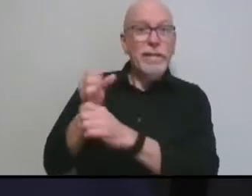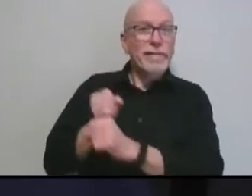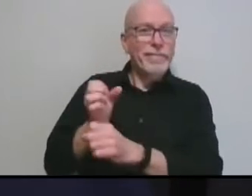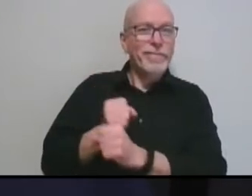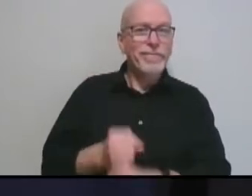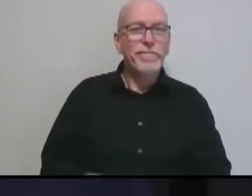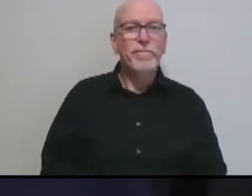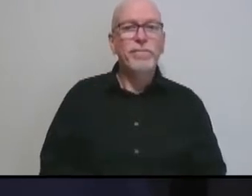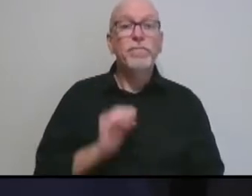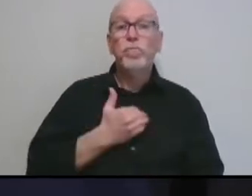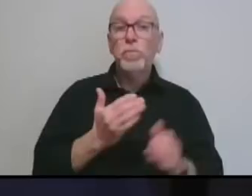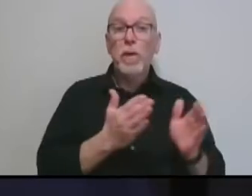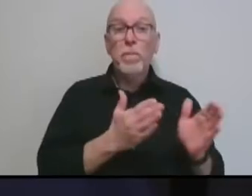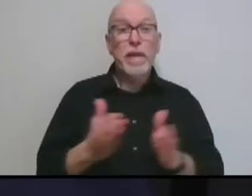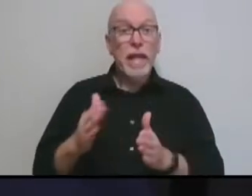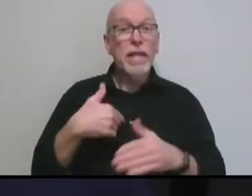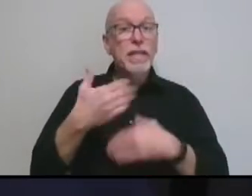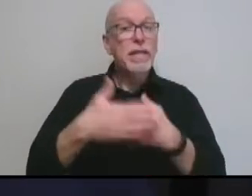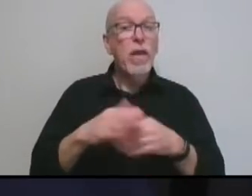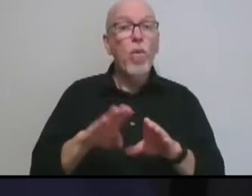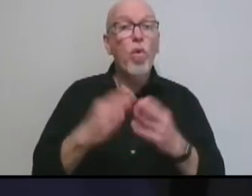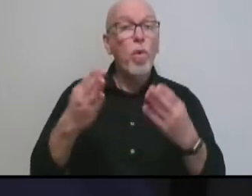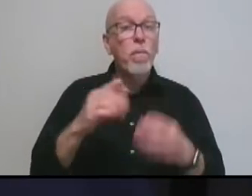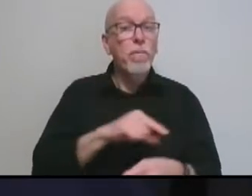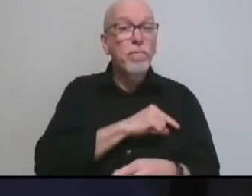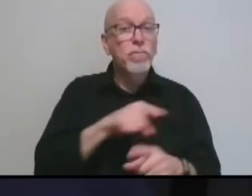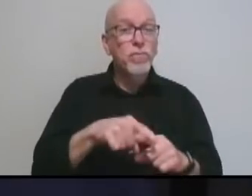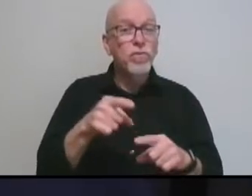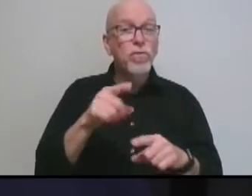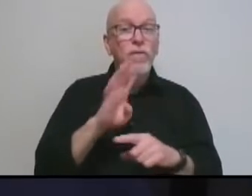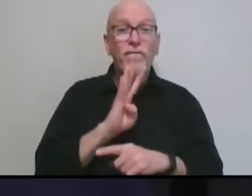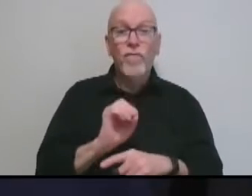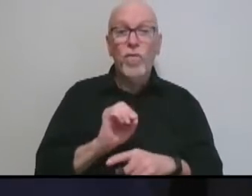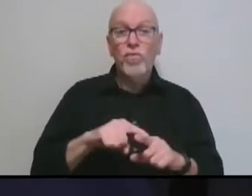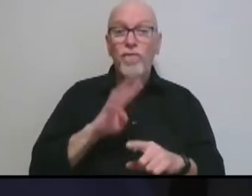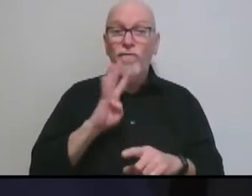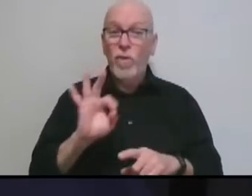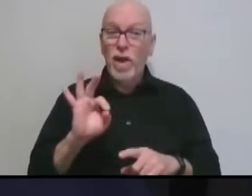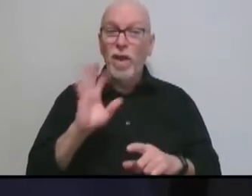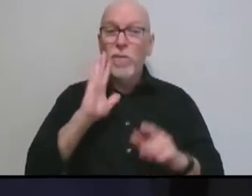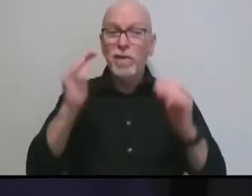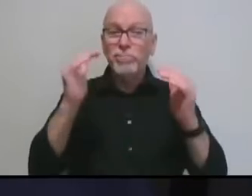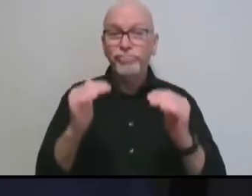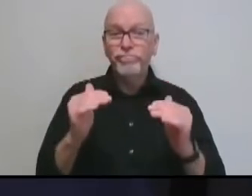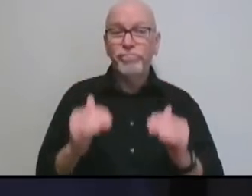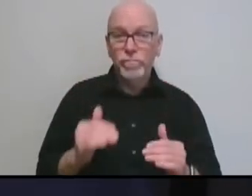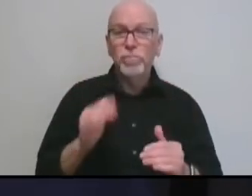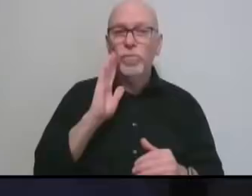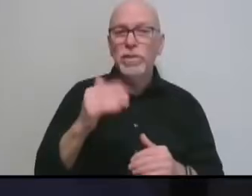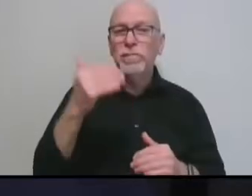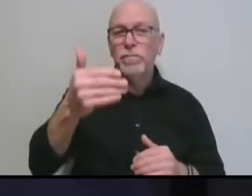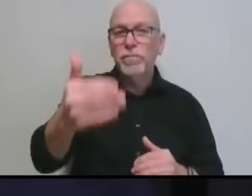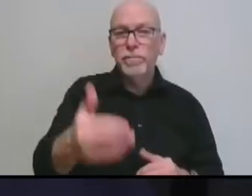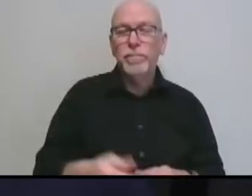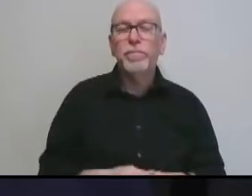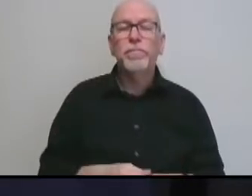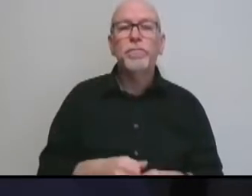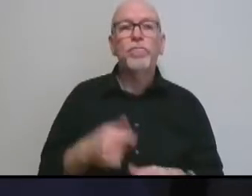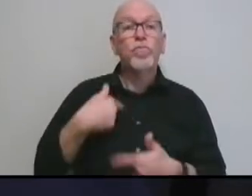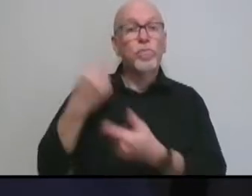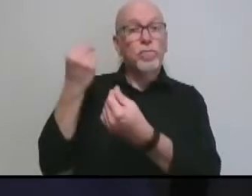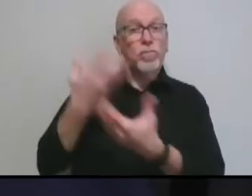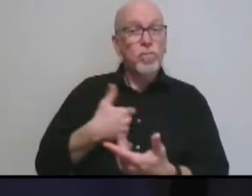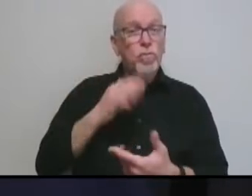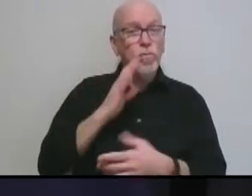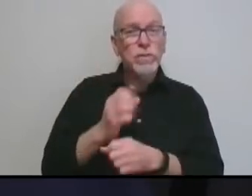Our plan is to next open eligibility incrementally to the 40 to 49-year-old age group. We were notified that we'll be